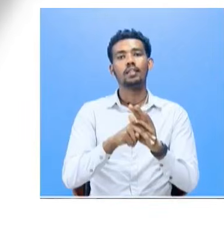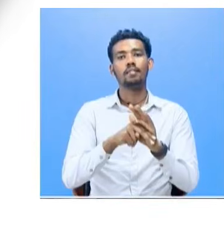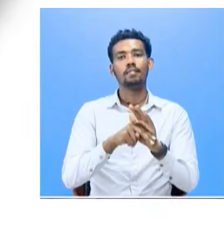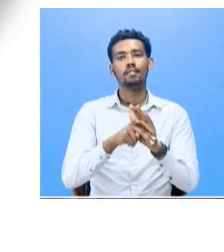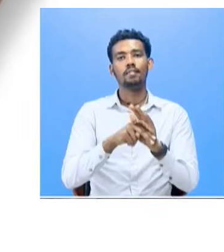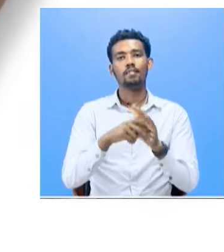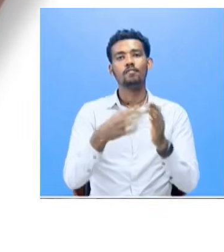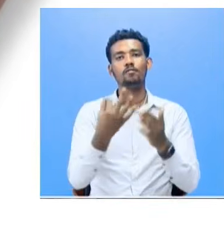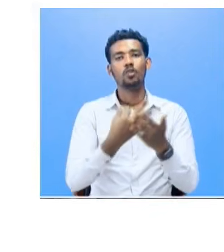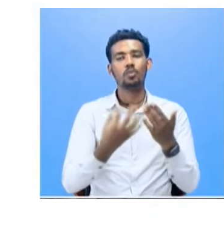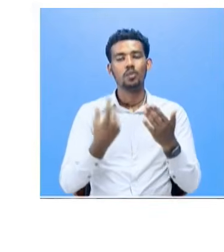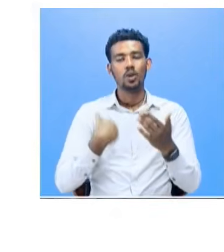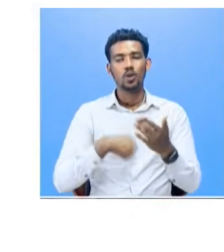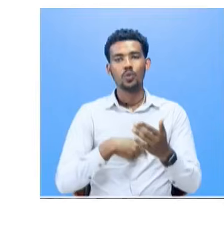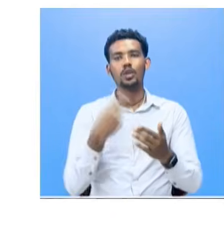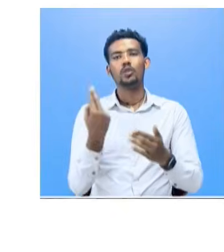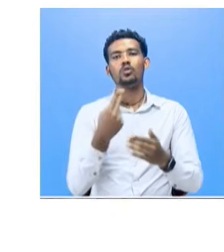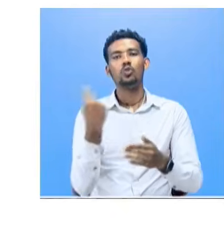Note.